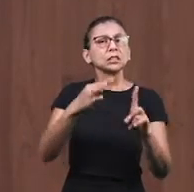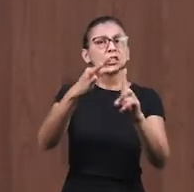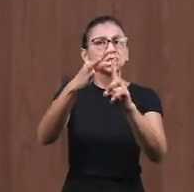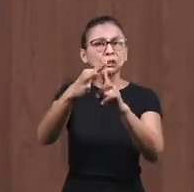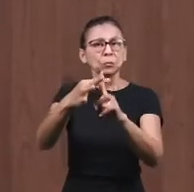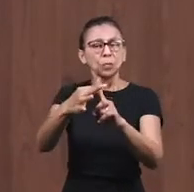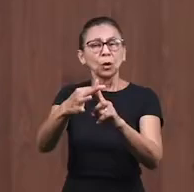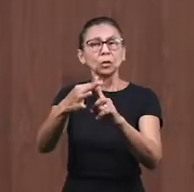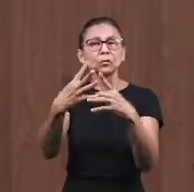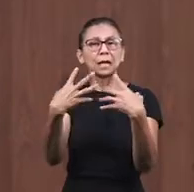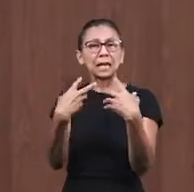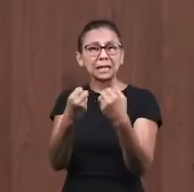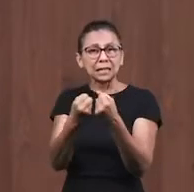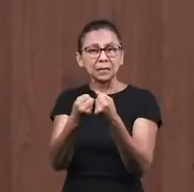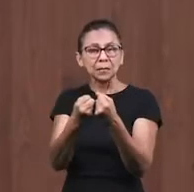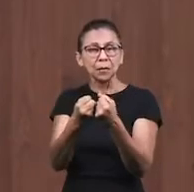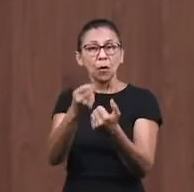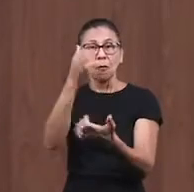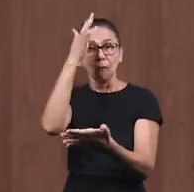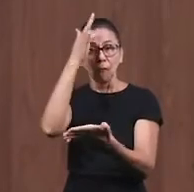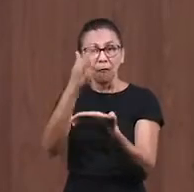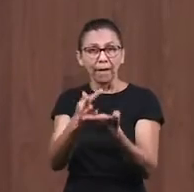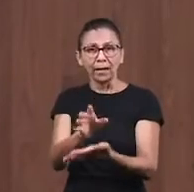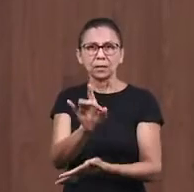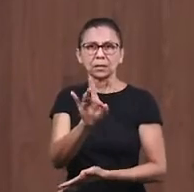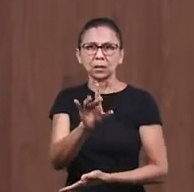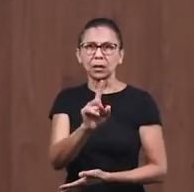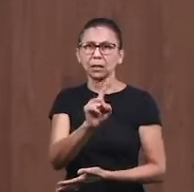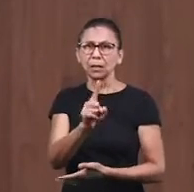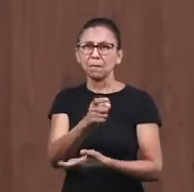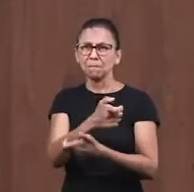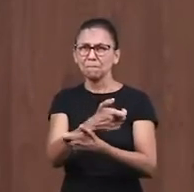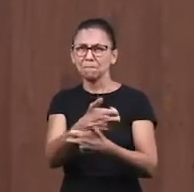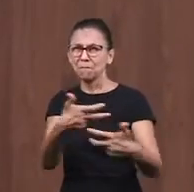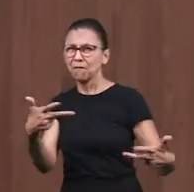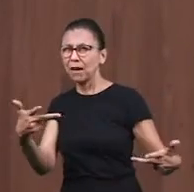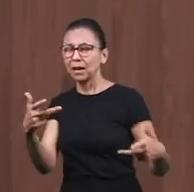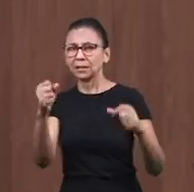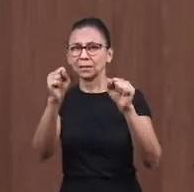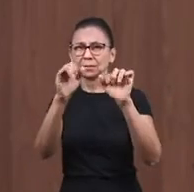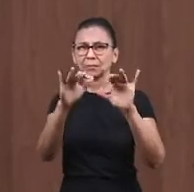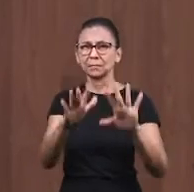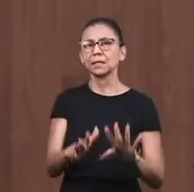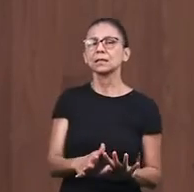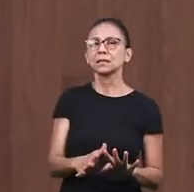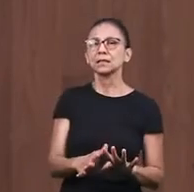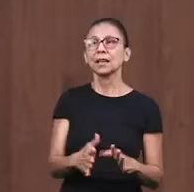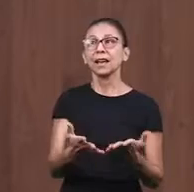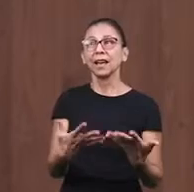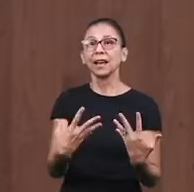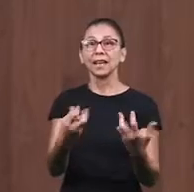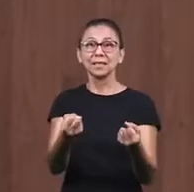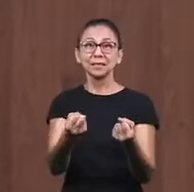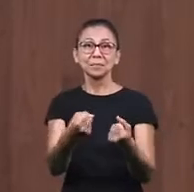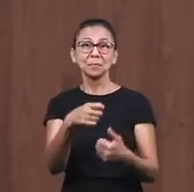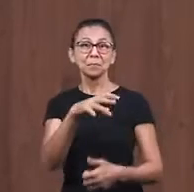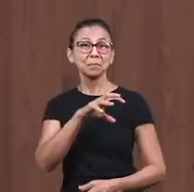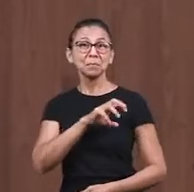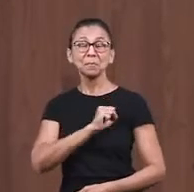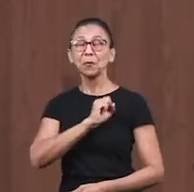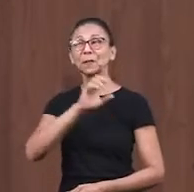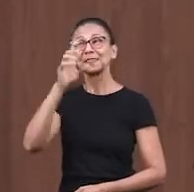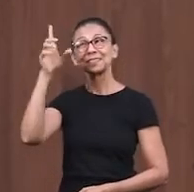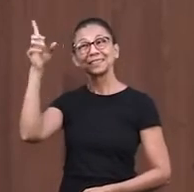Timothy received from God. He received many blessings. He received the love of God. He